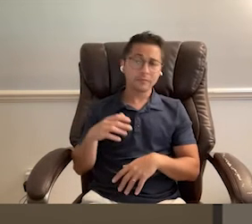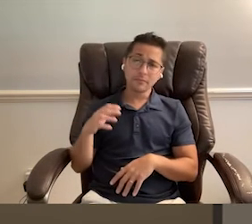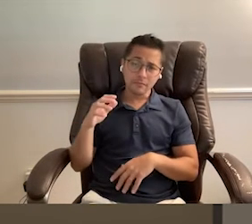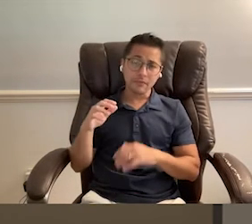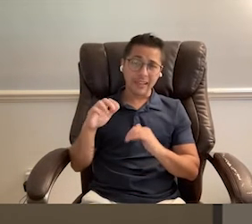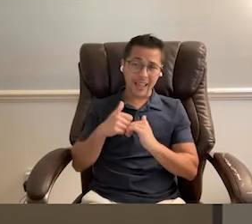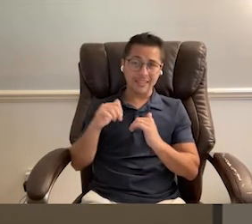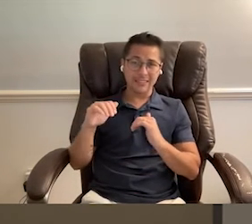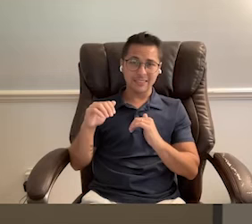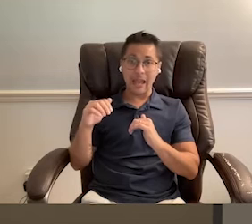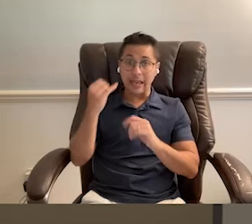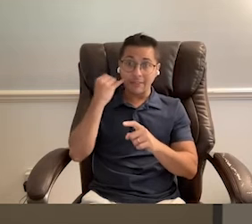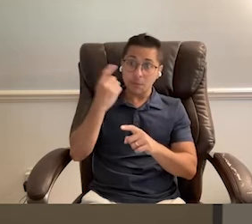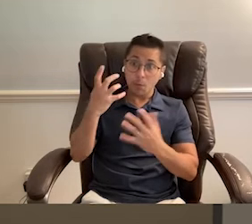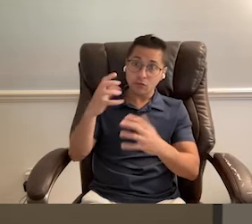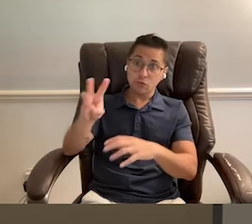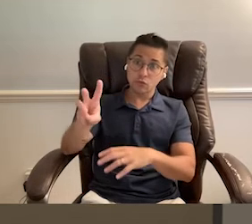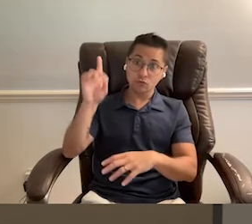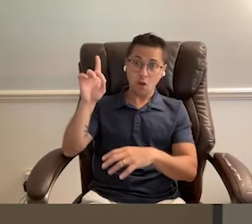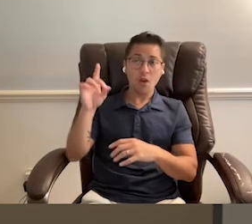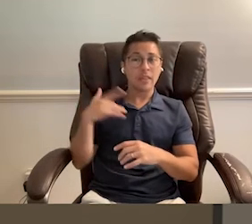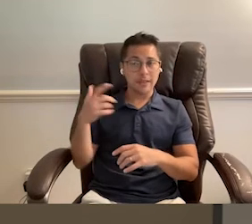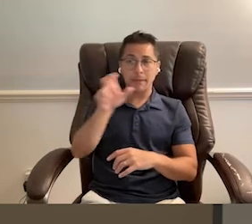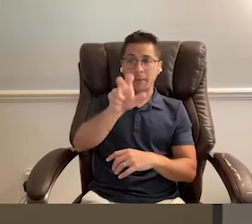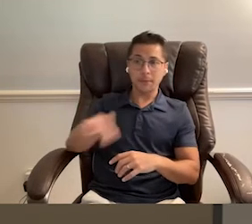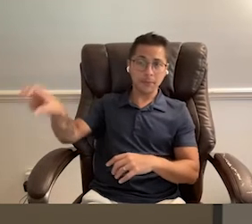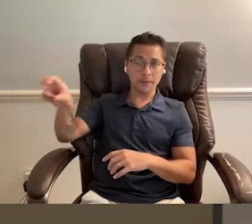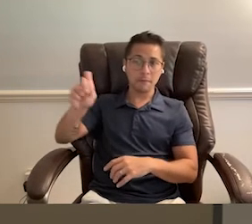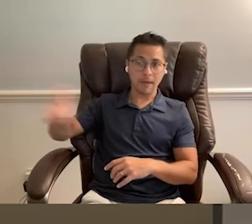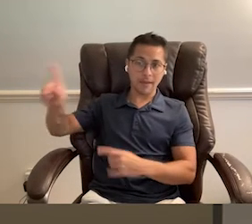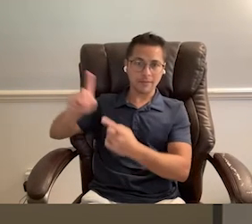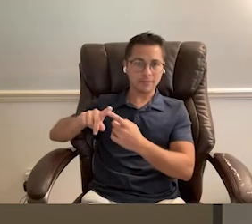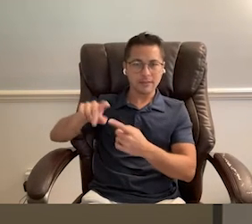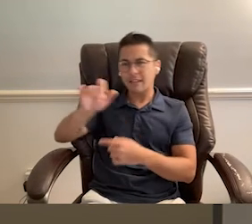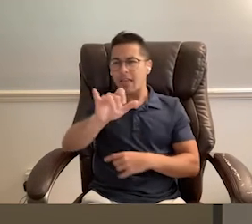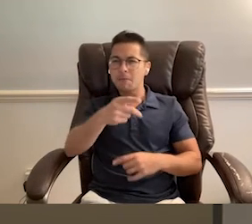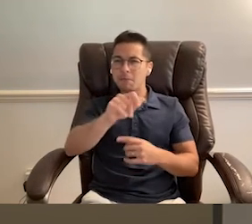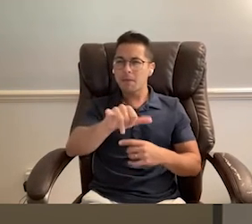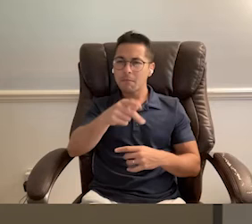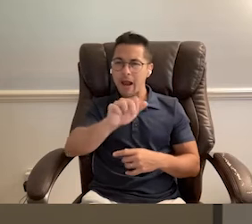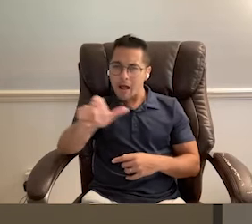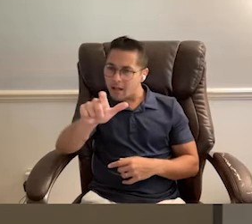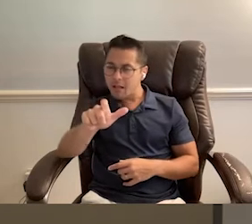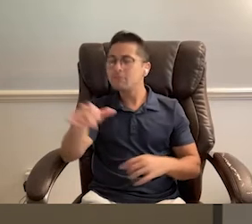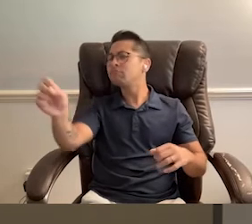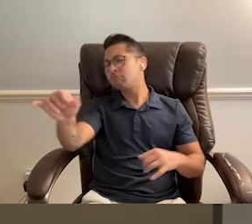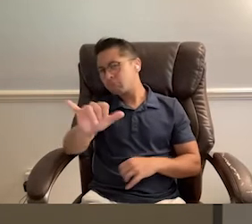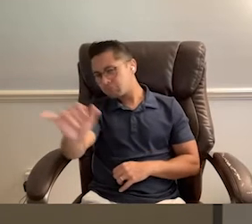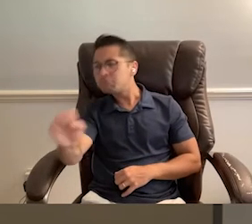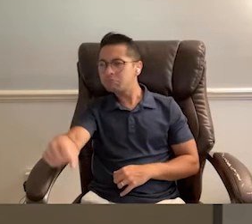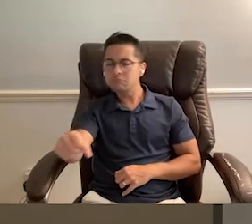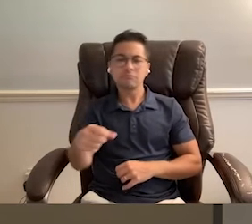wants to make a withdrawal, they usually put it back to that connected Kind of like bank PayPal. account. Kind of like a PayPal, kind of, sort